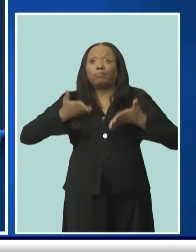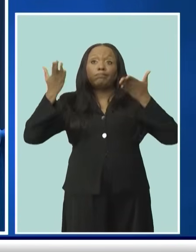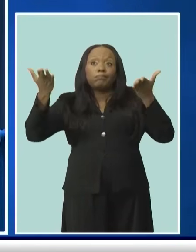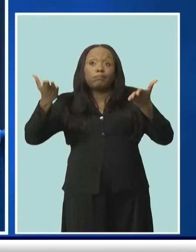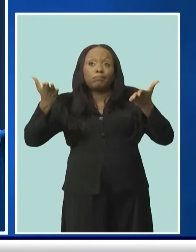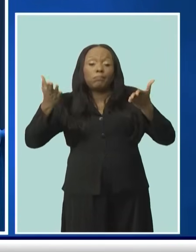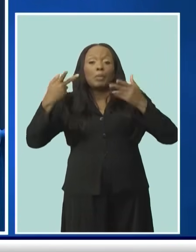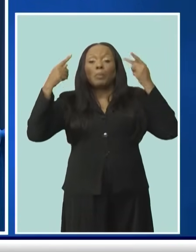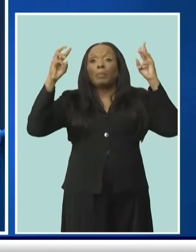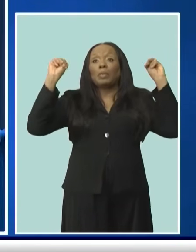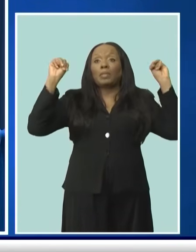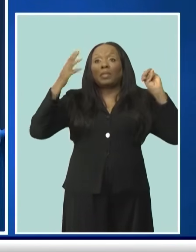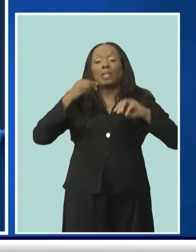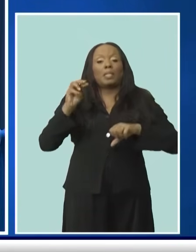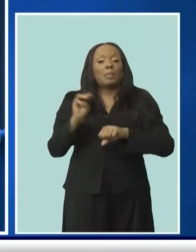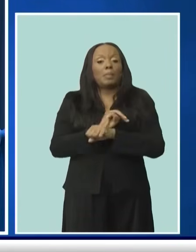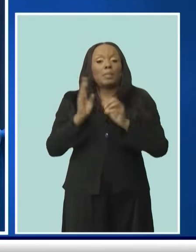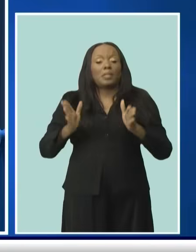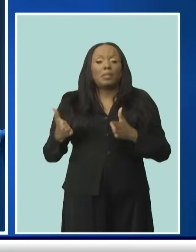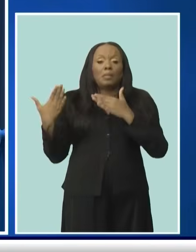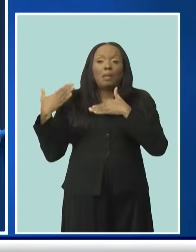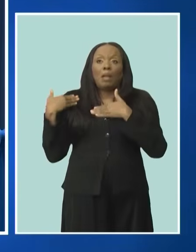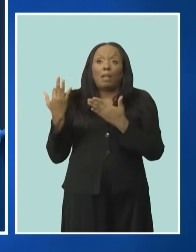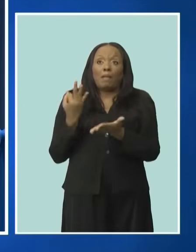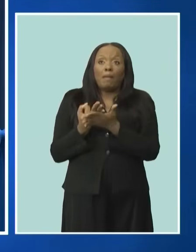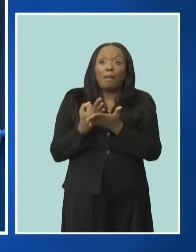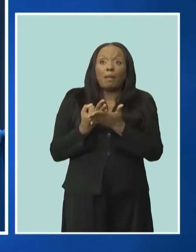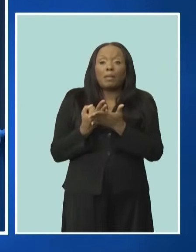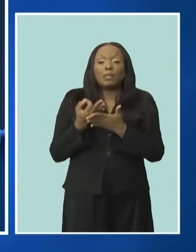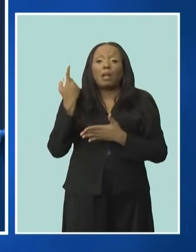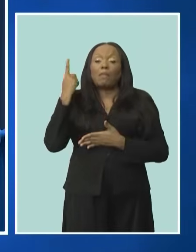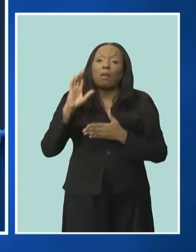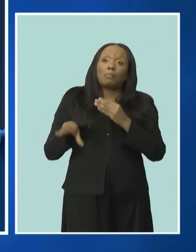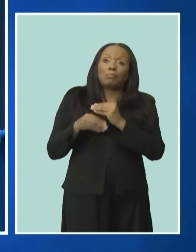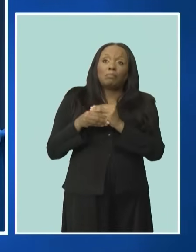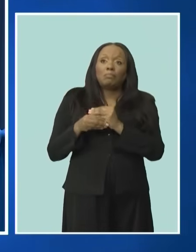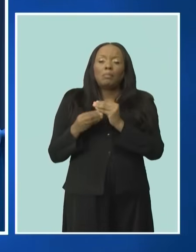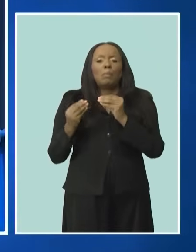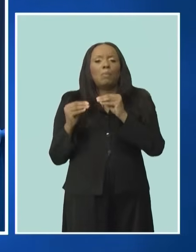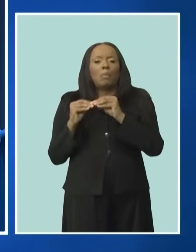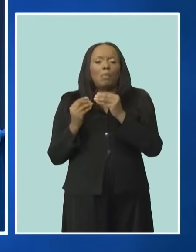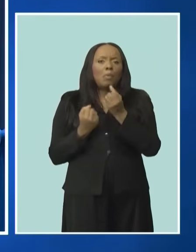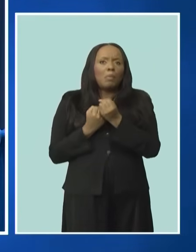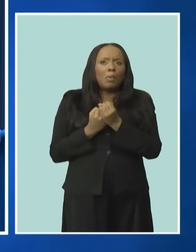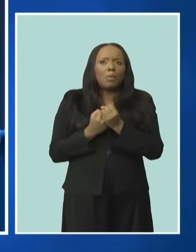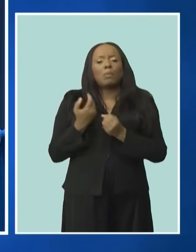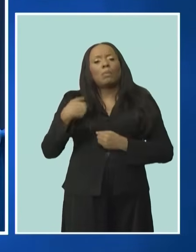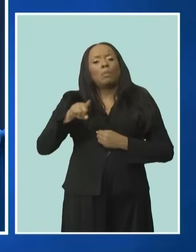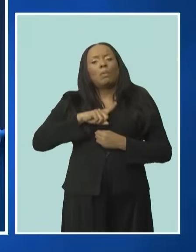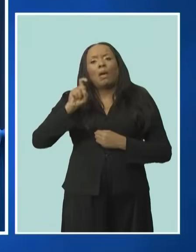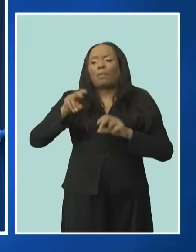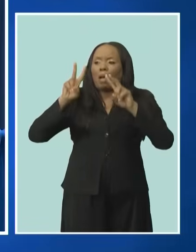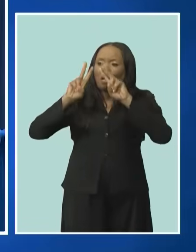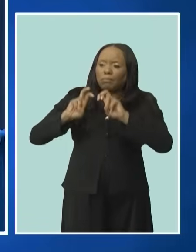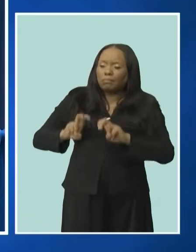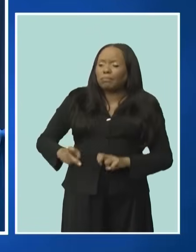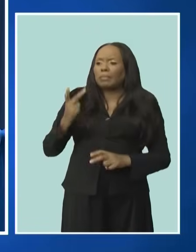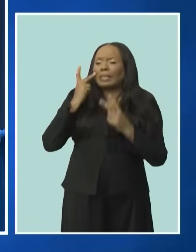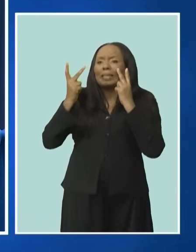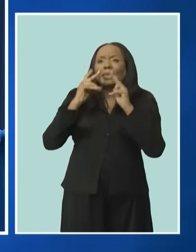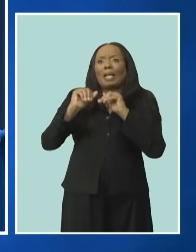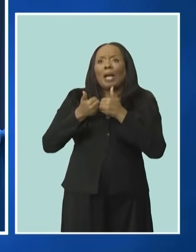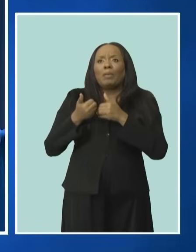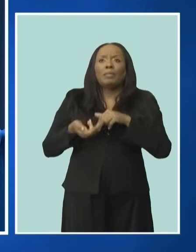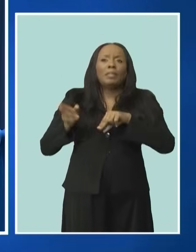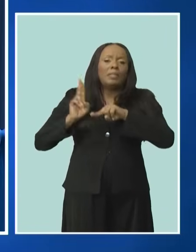of Finance for some additional support, the bar is really going to have to look seriously at increasing